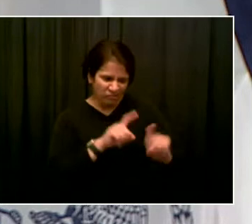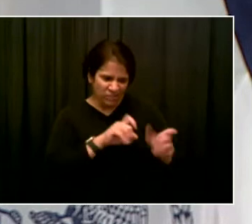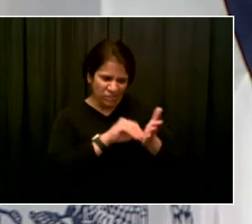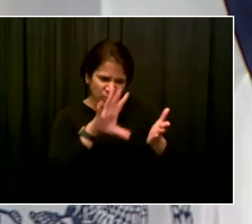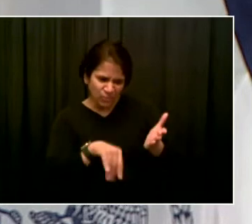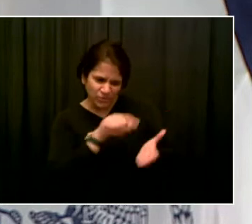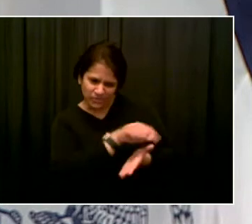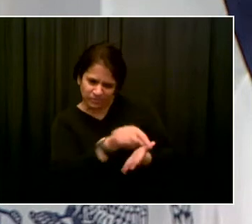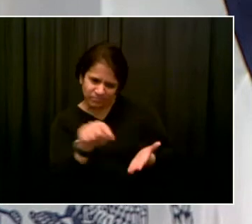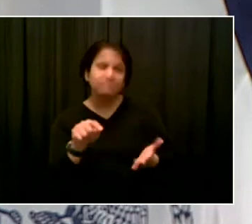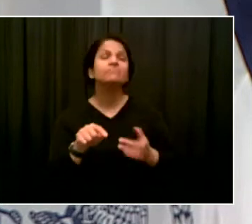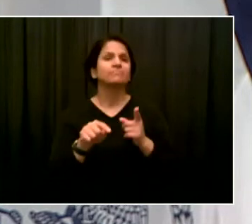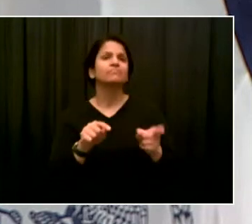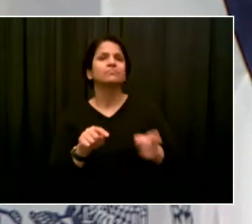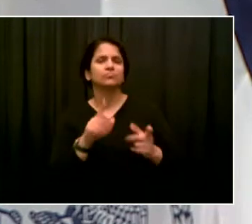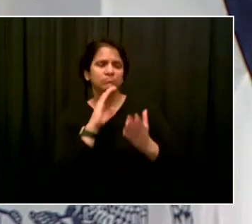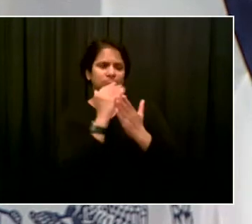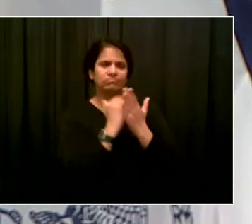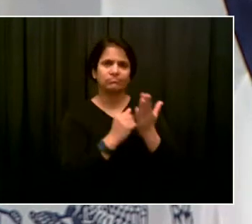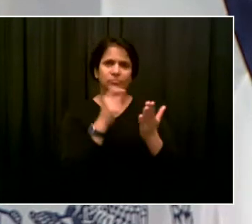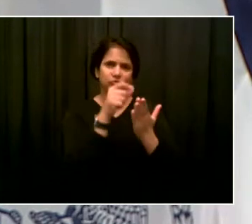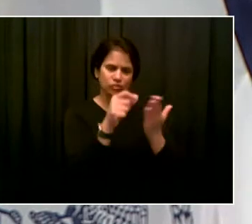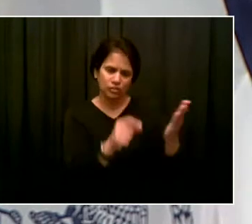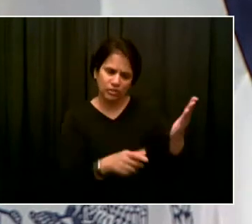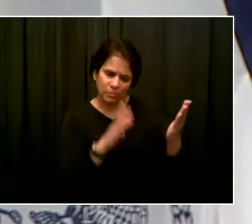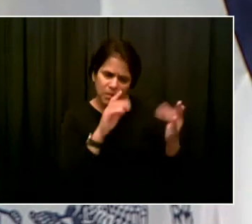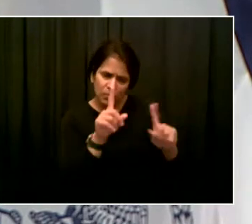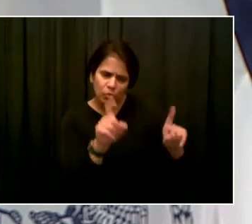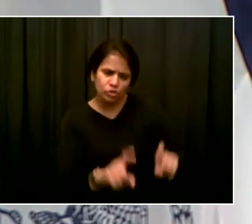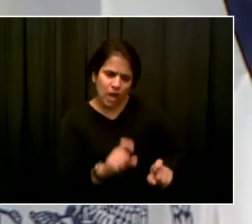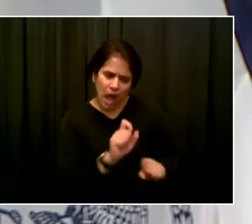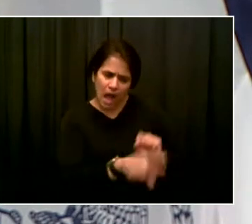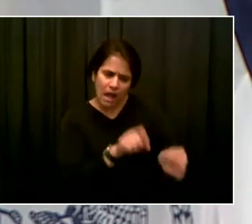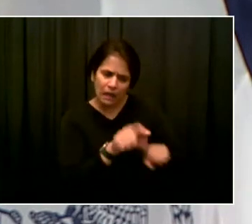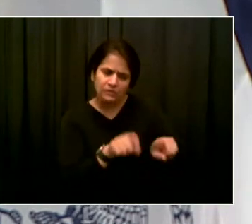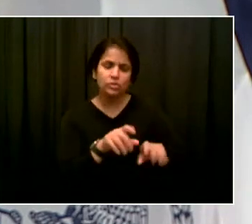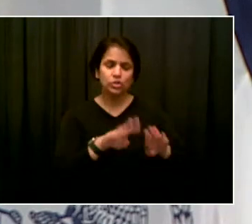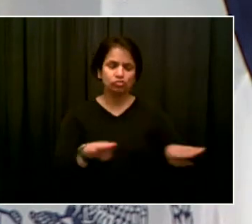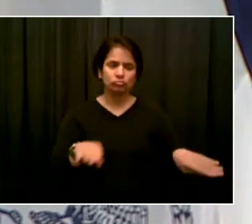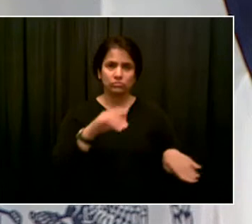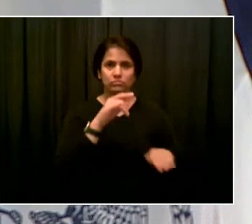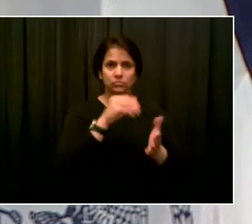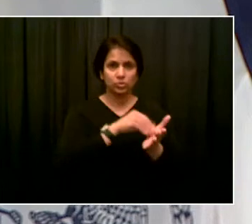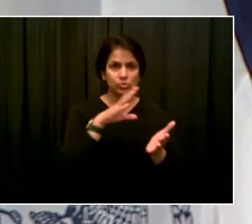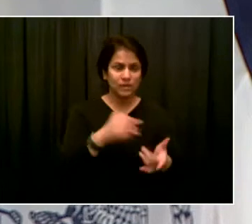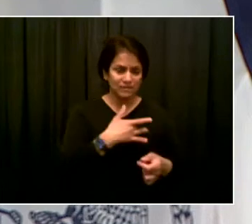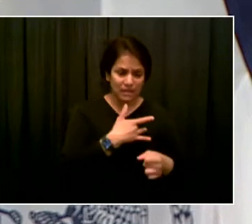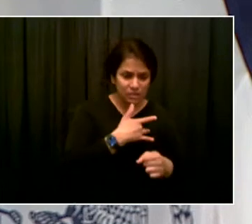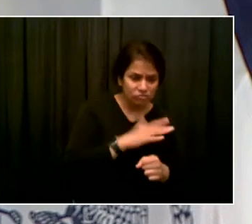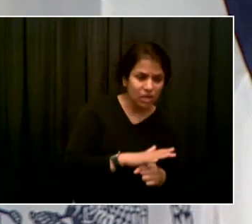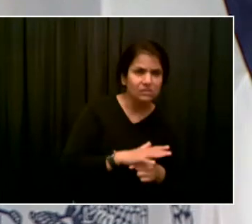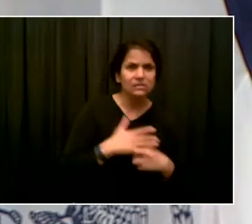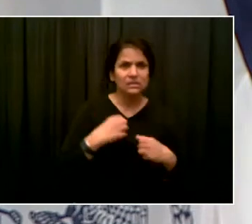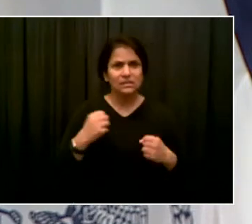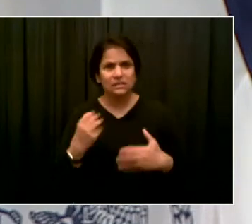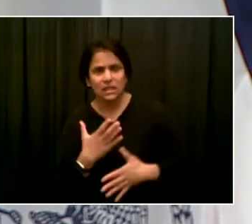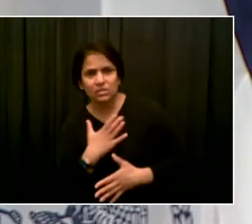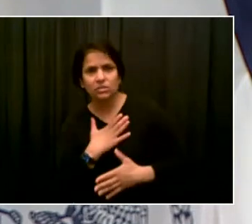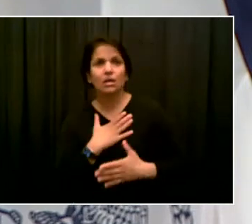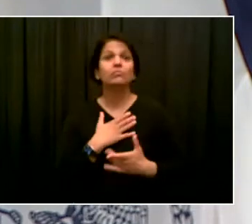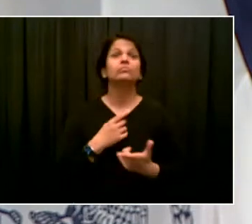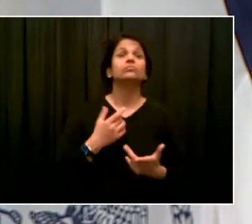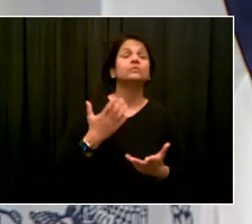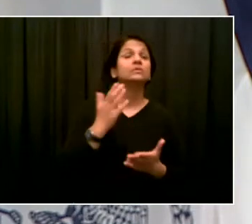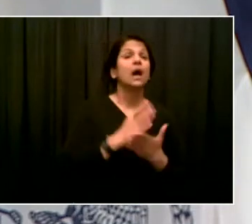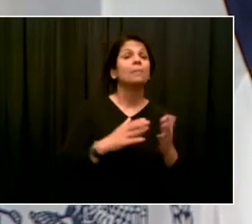obviously to hear if they went through a COVID experience that has a big impact on them. For some families, they lost a loved